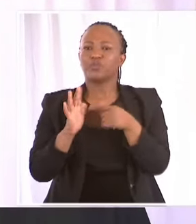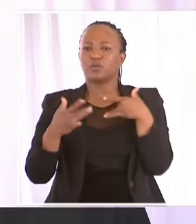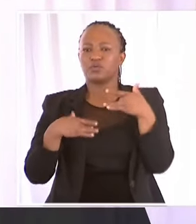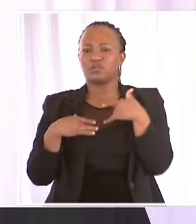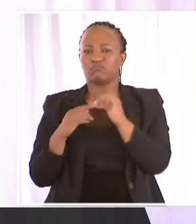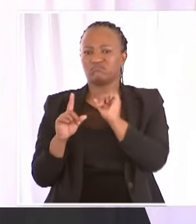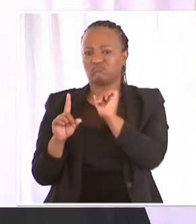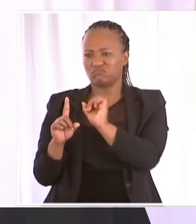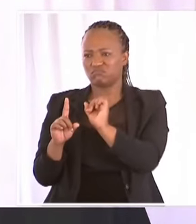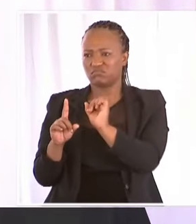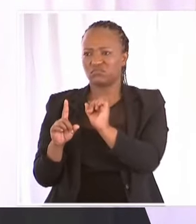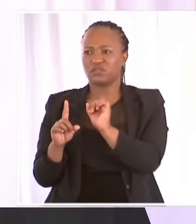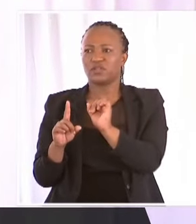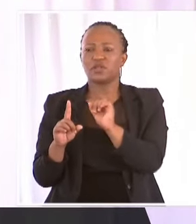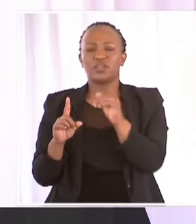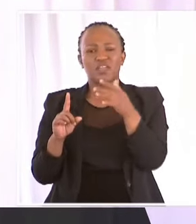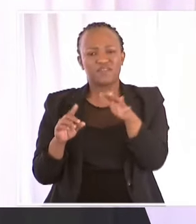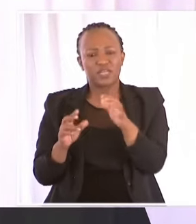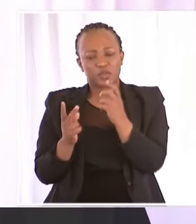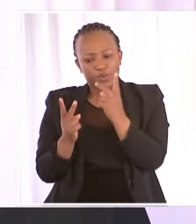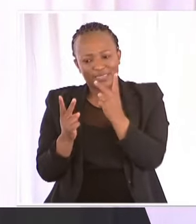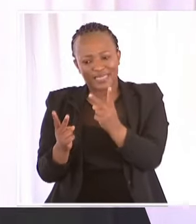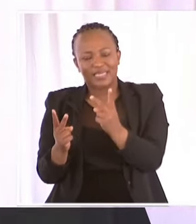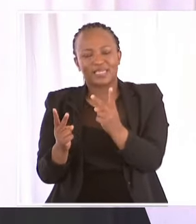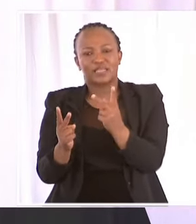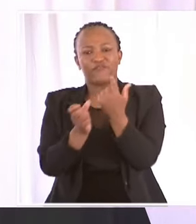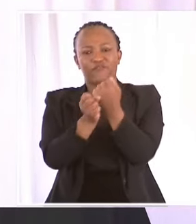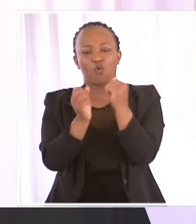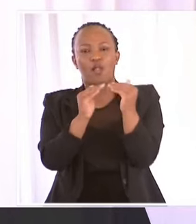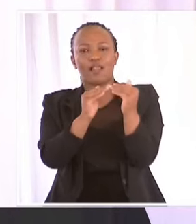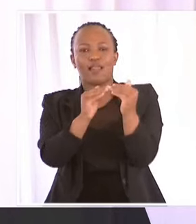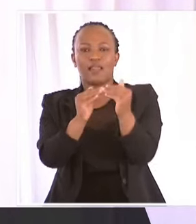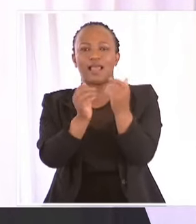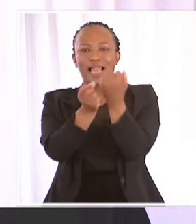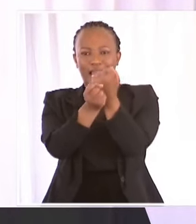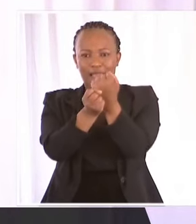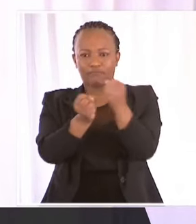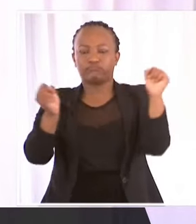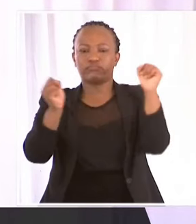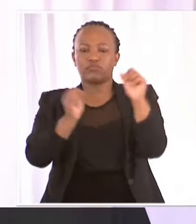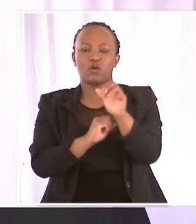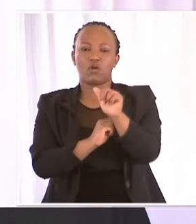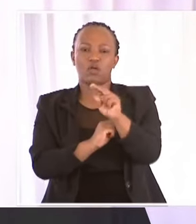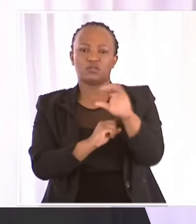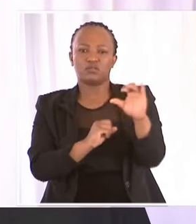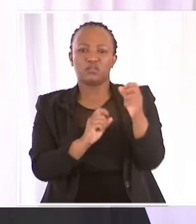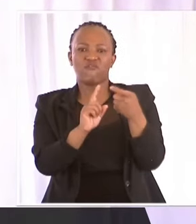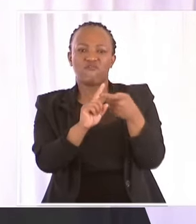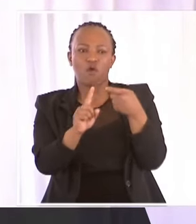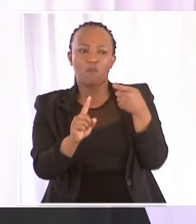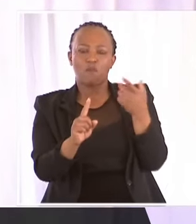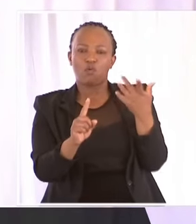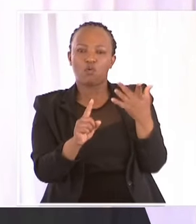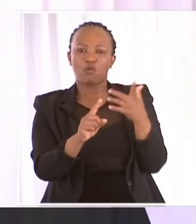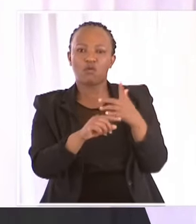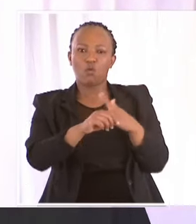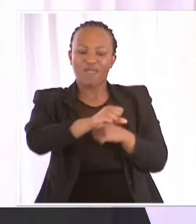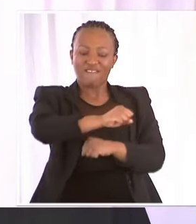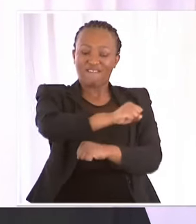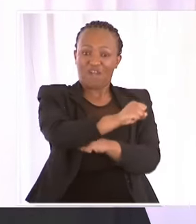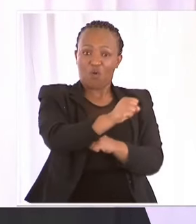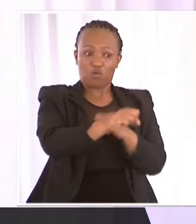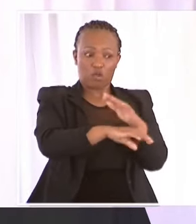concerns about what he saw as the liberation movement straying from its founding